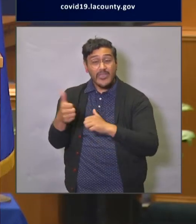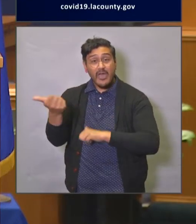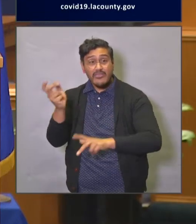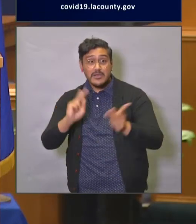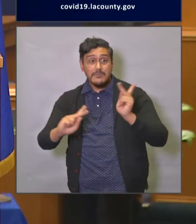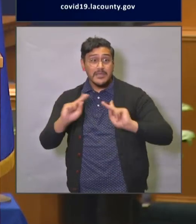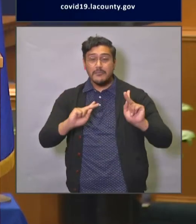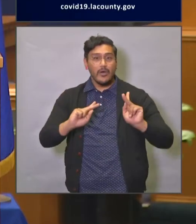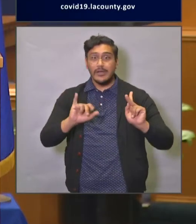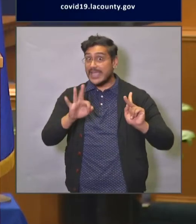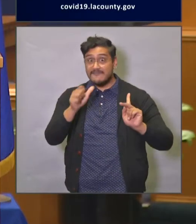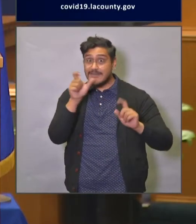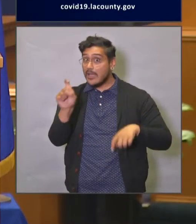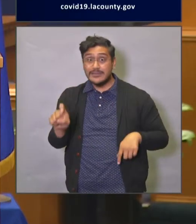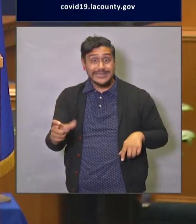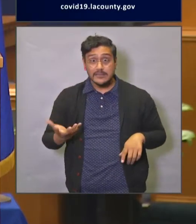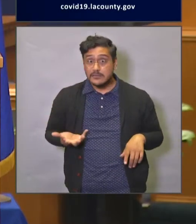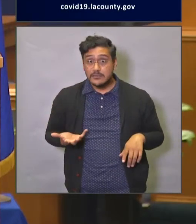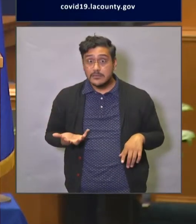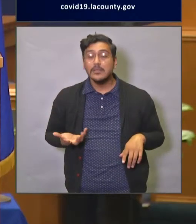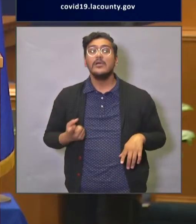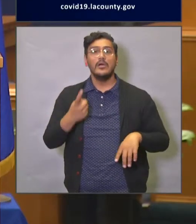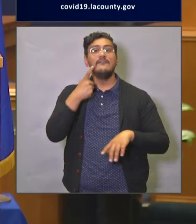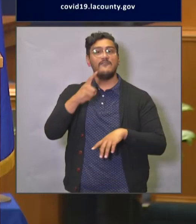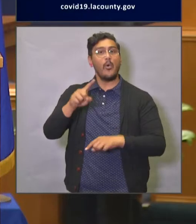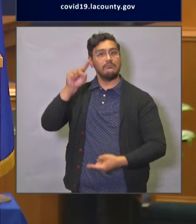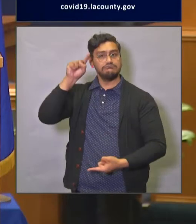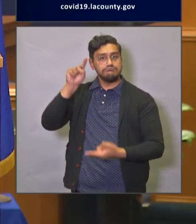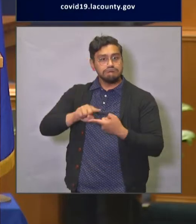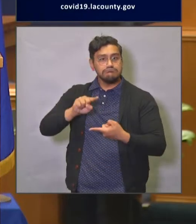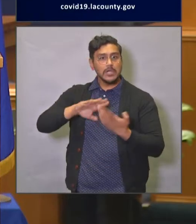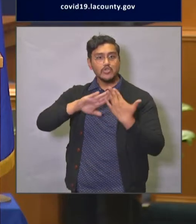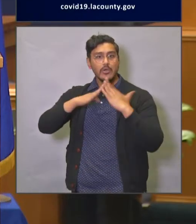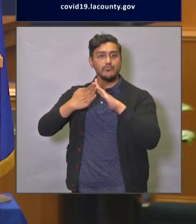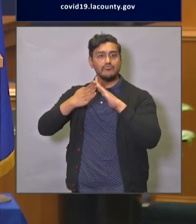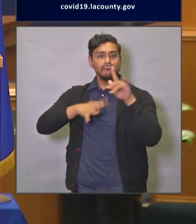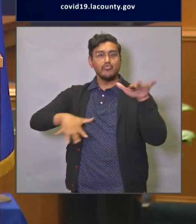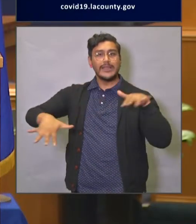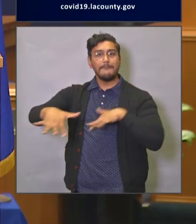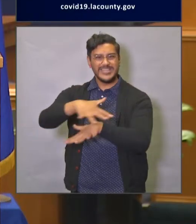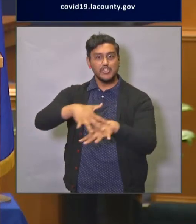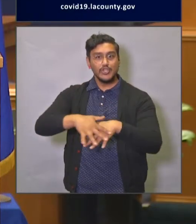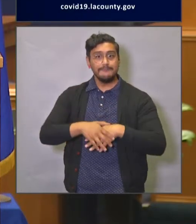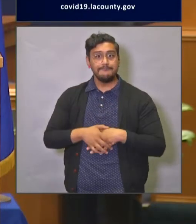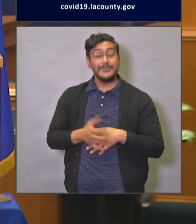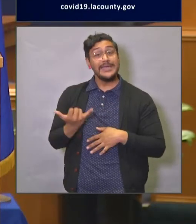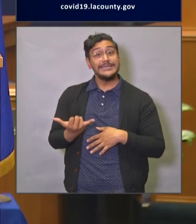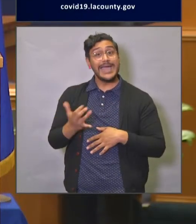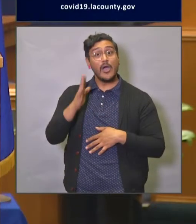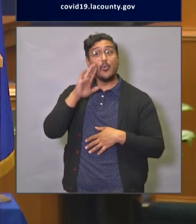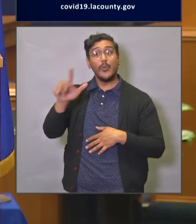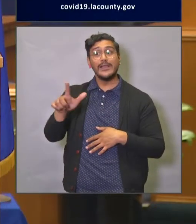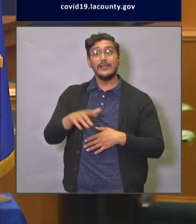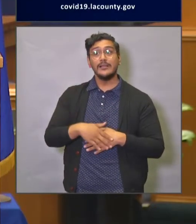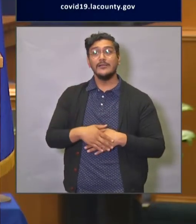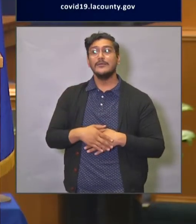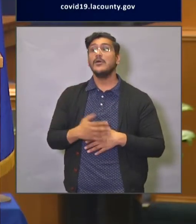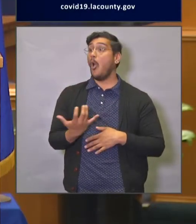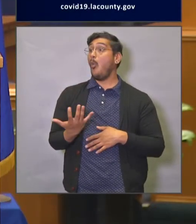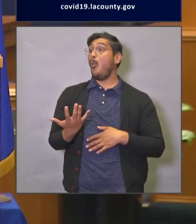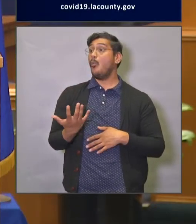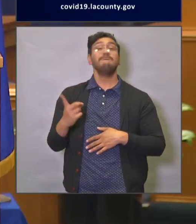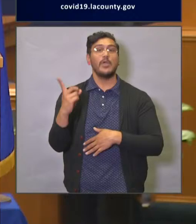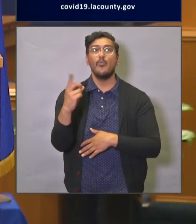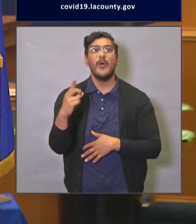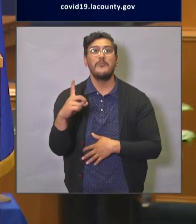when it's not essential, so that we drive down our community transmission rates. And with that, I'm going to turn it over. I have time for one